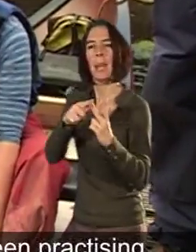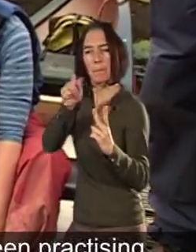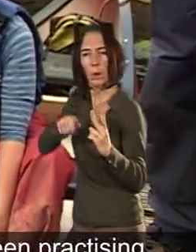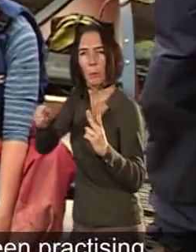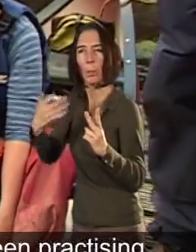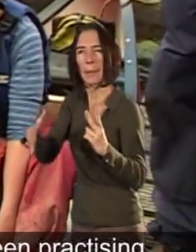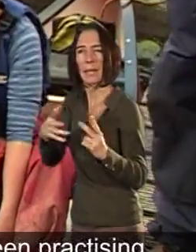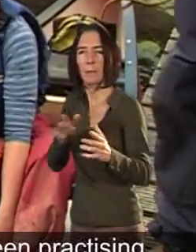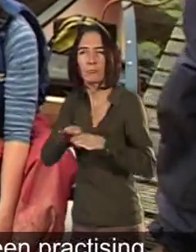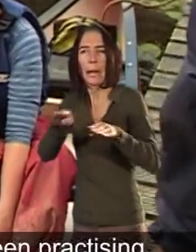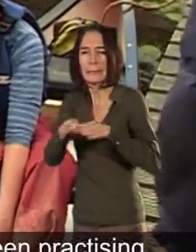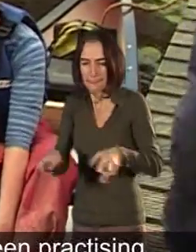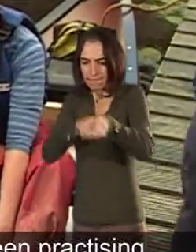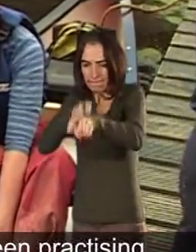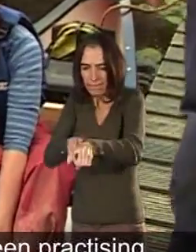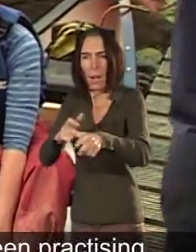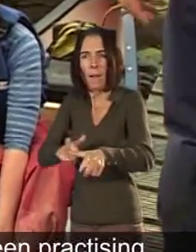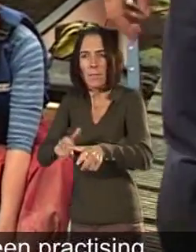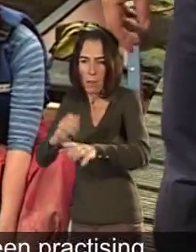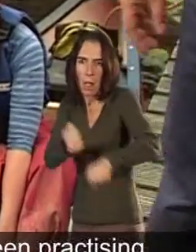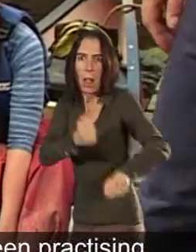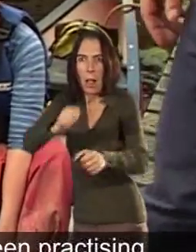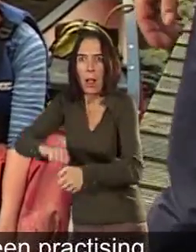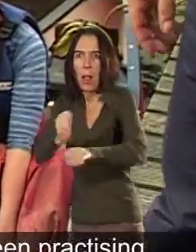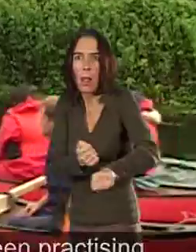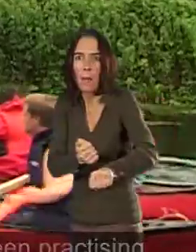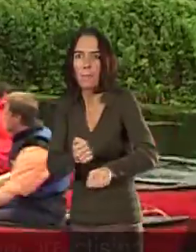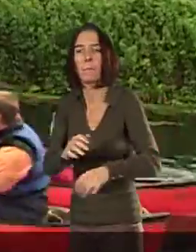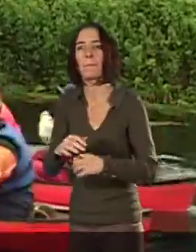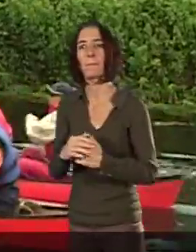and Aziz have been practicing comfortable sitting positions for the canoe.